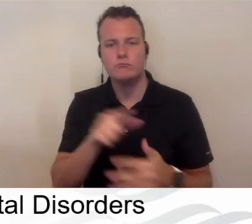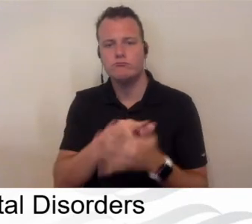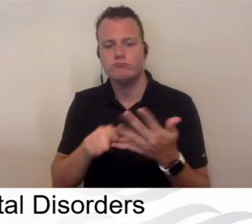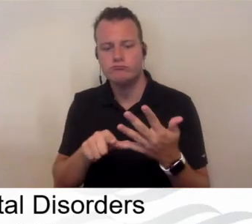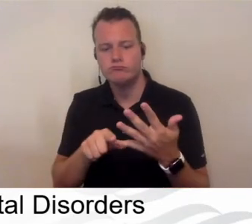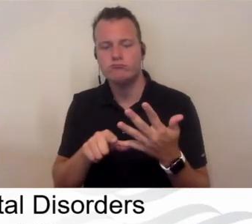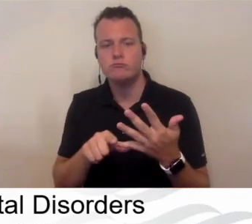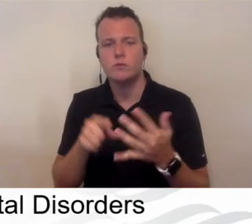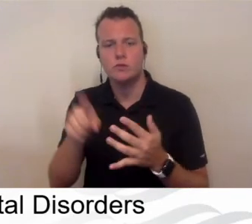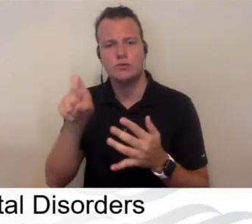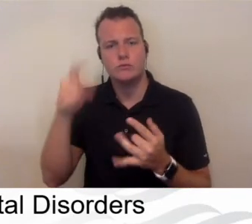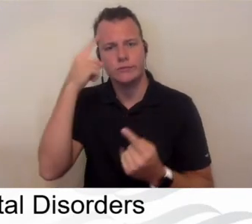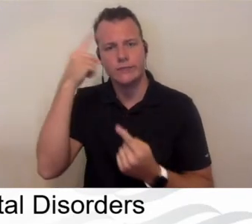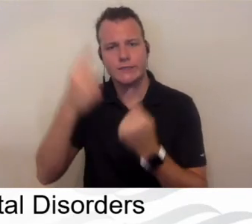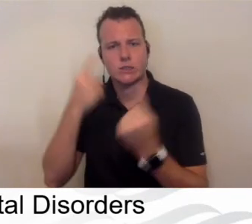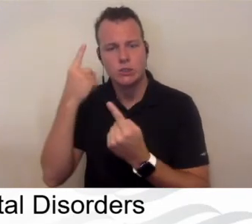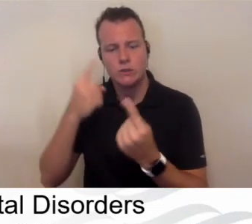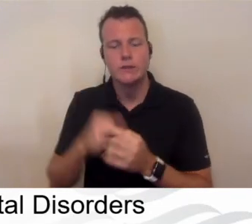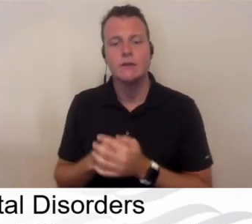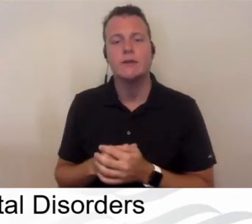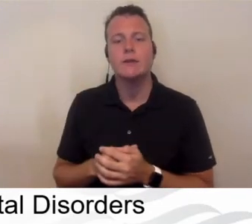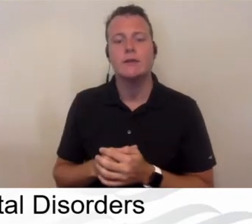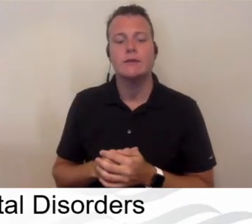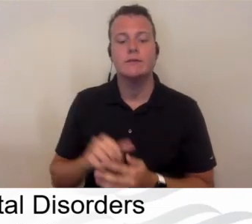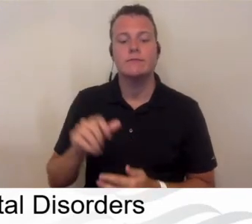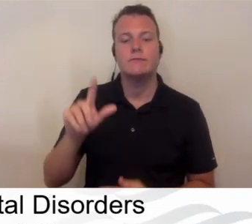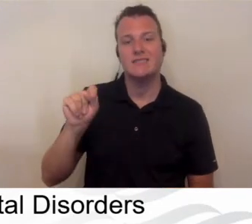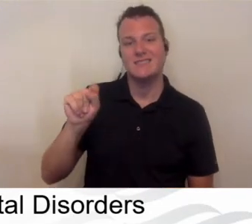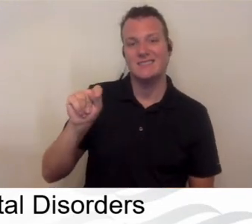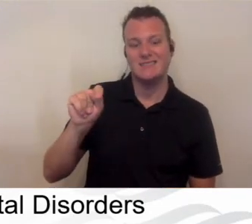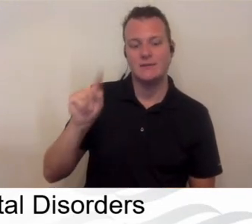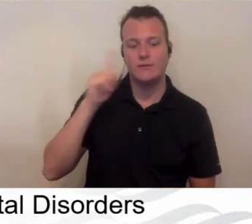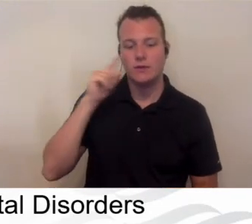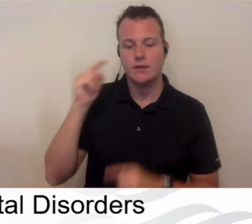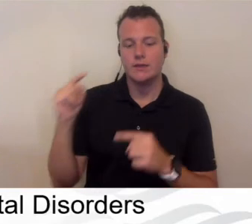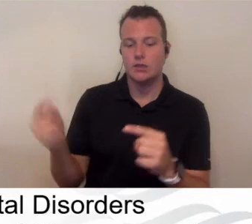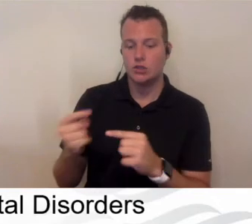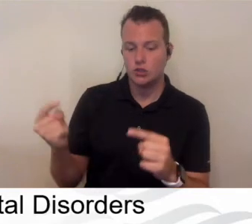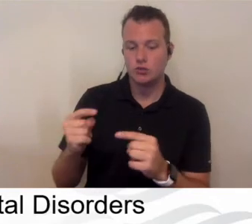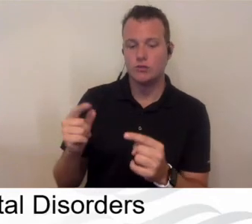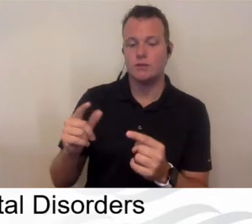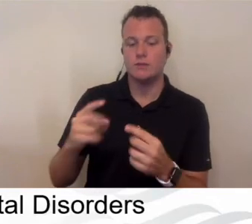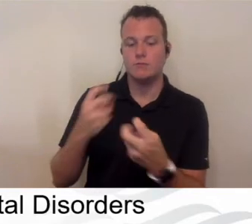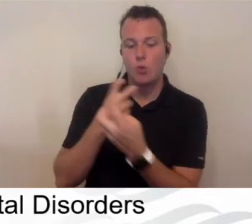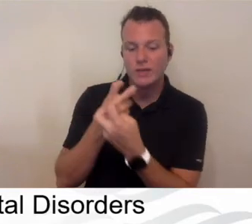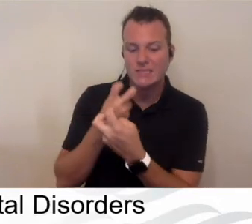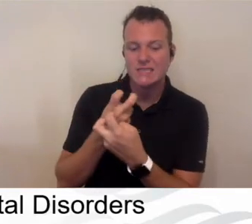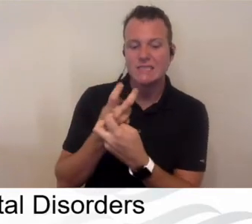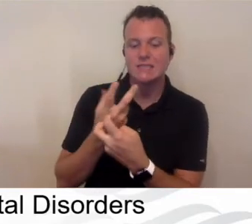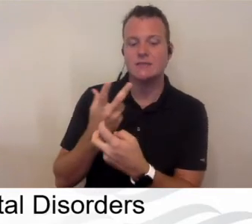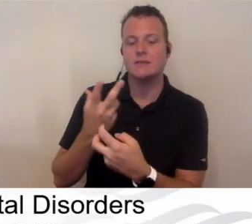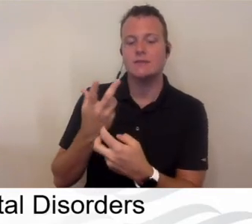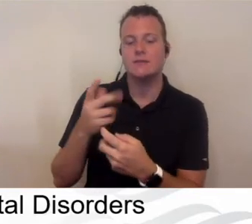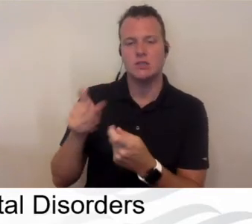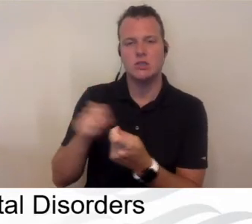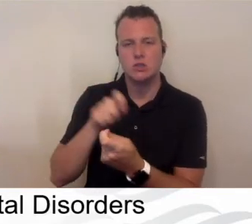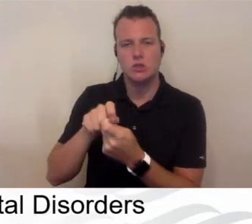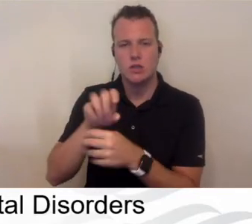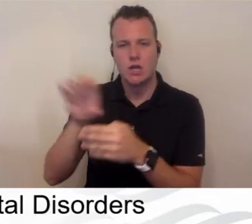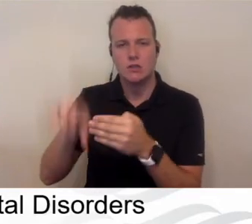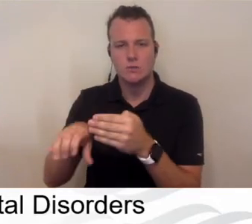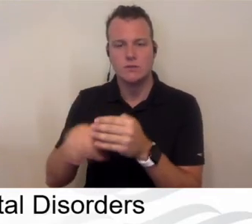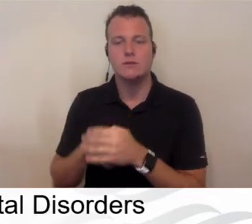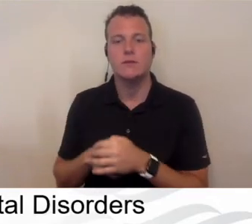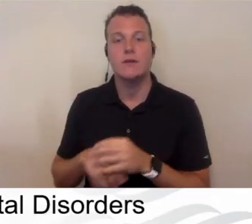when you look at T, injury, poisoning, and other consequences, that's where the codes are that you